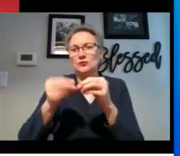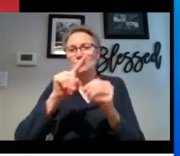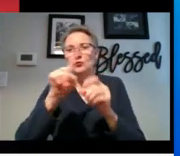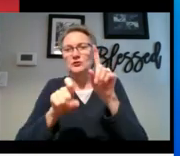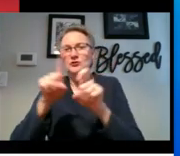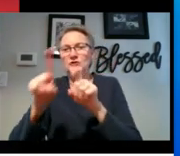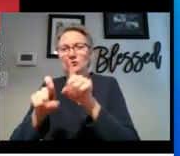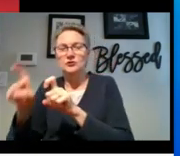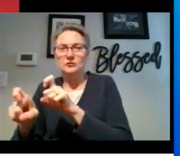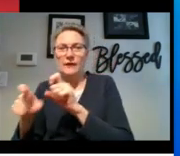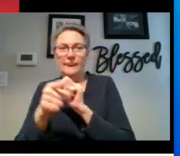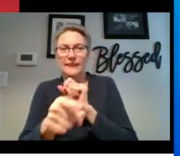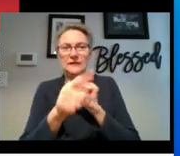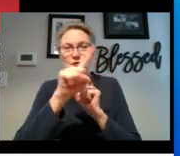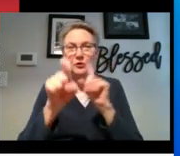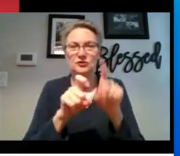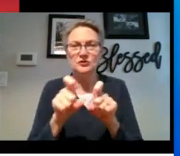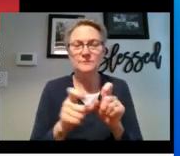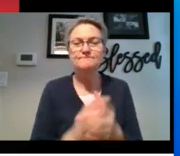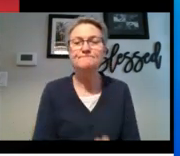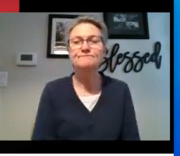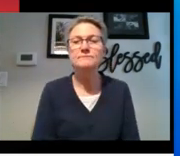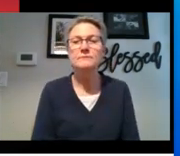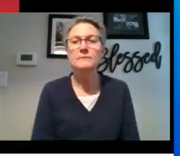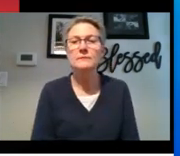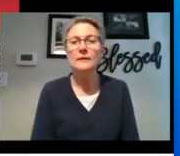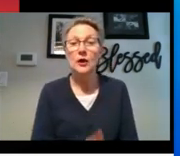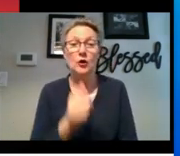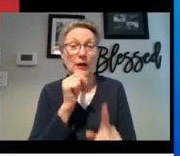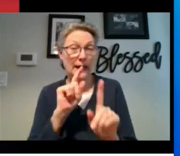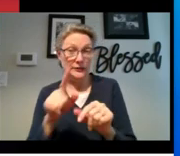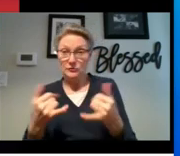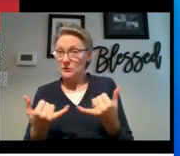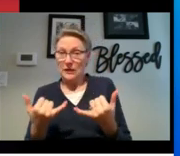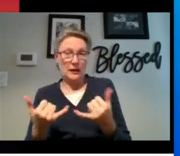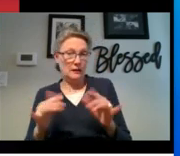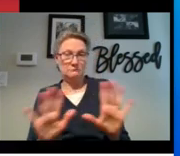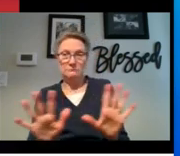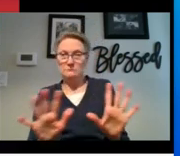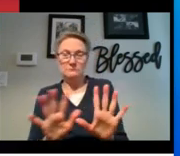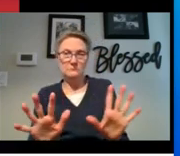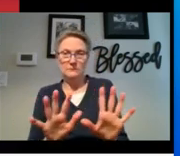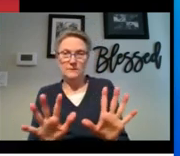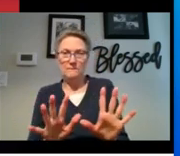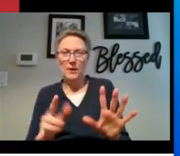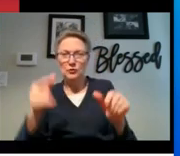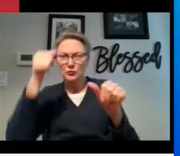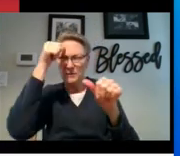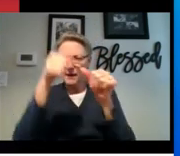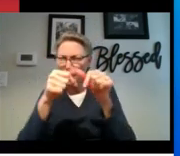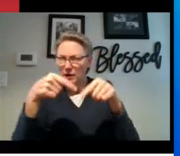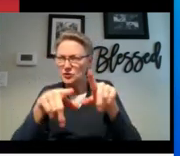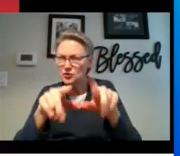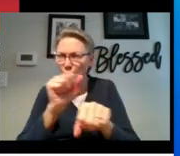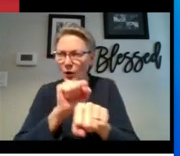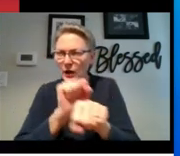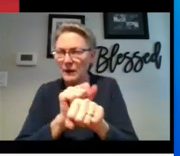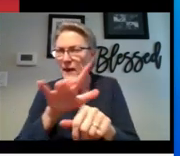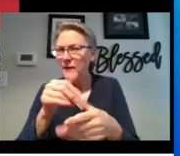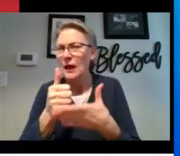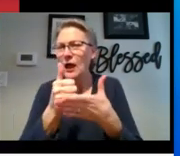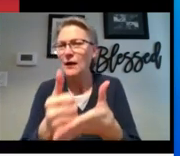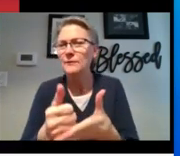okay? And here are those extension questions. Like I said, you're not answering them today, but we can keep them in mind as you're working in case that will help